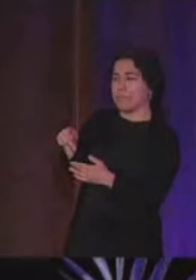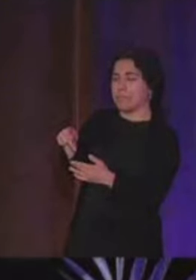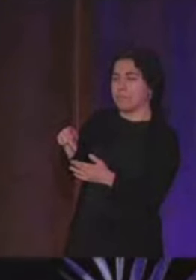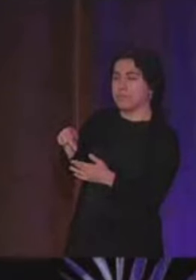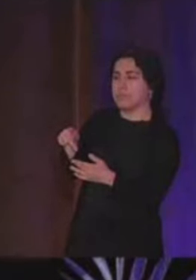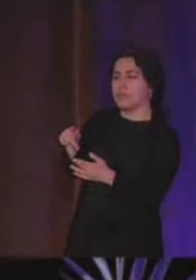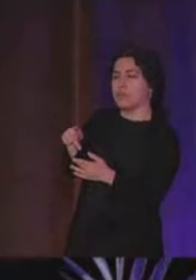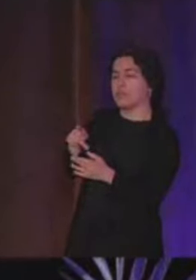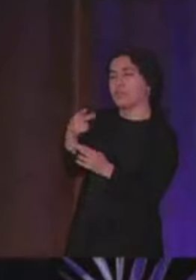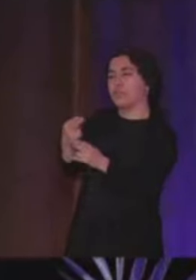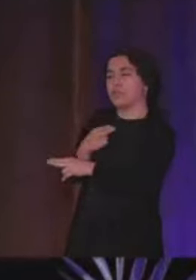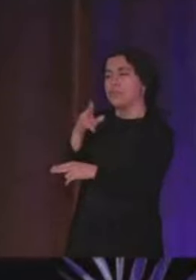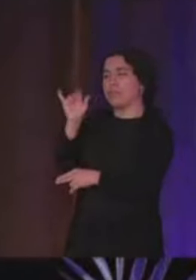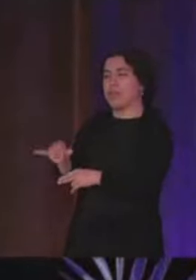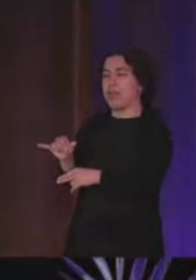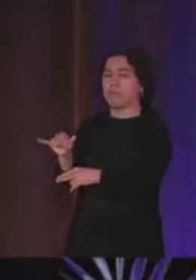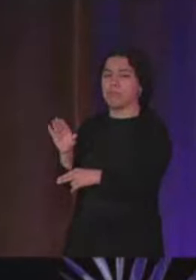to client components.